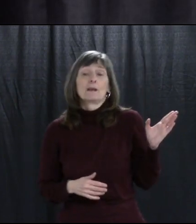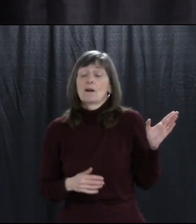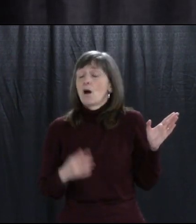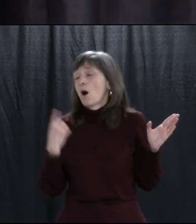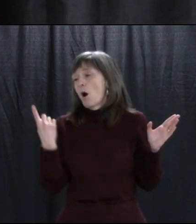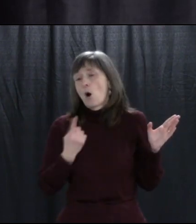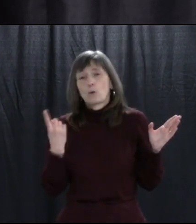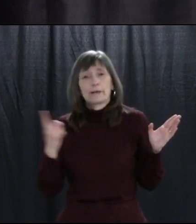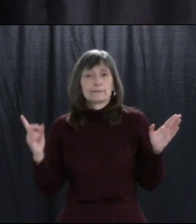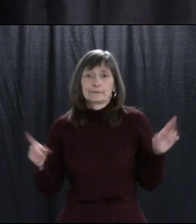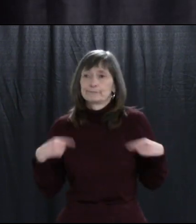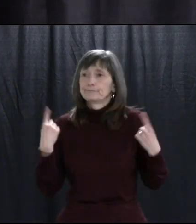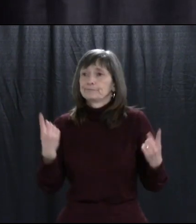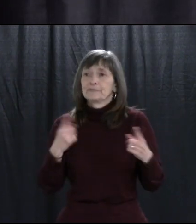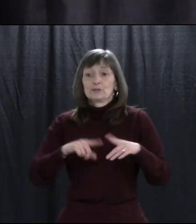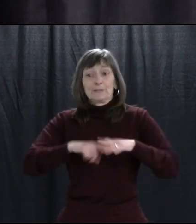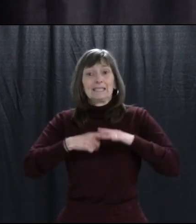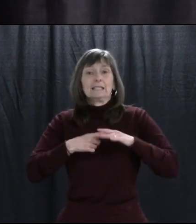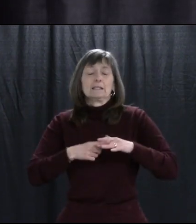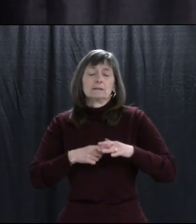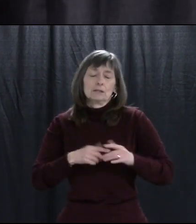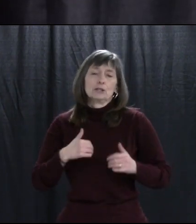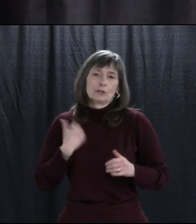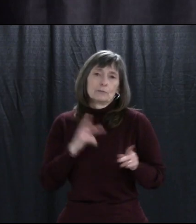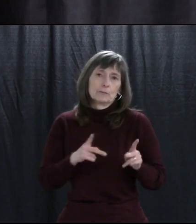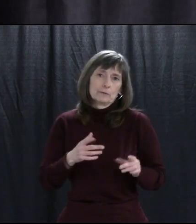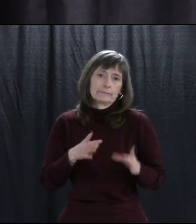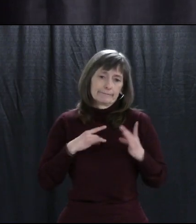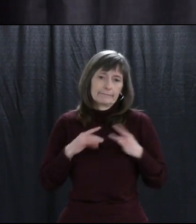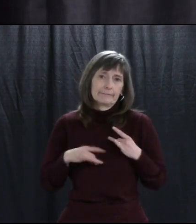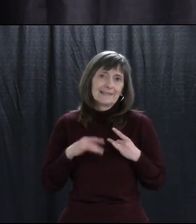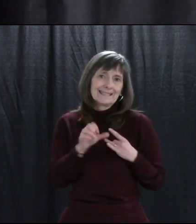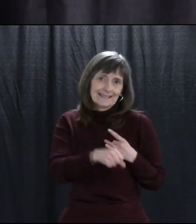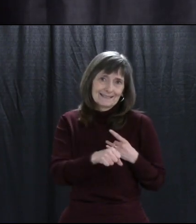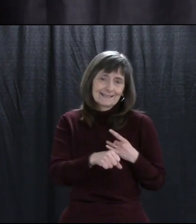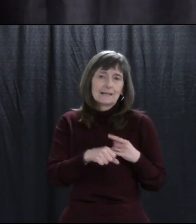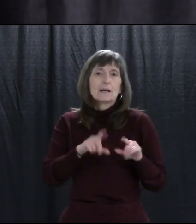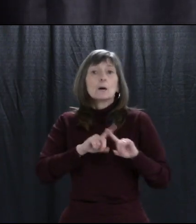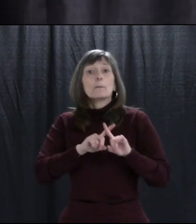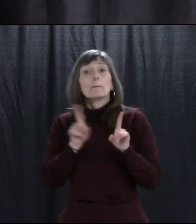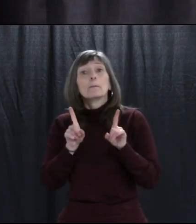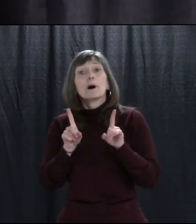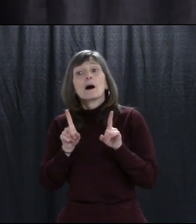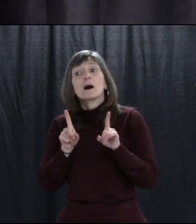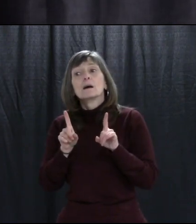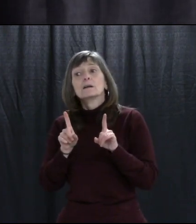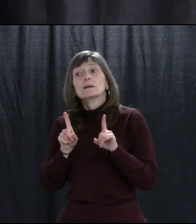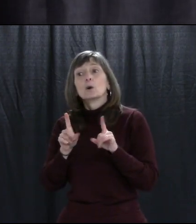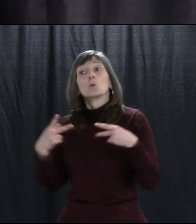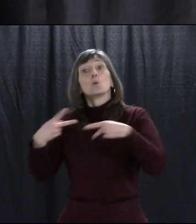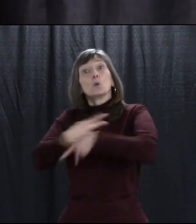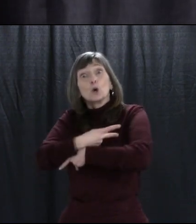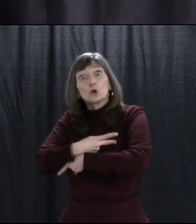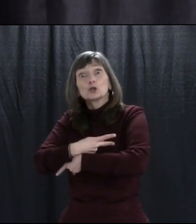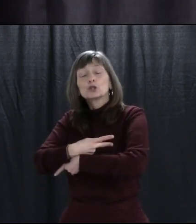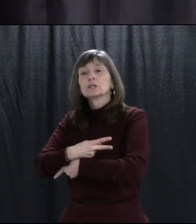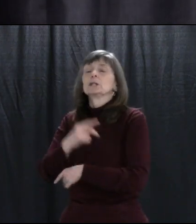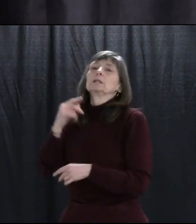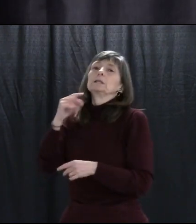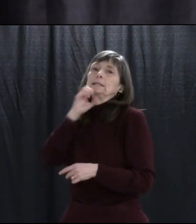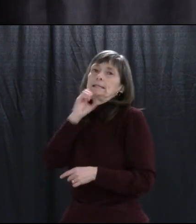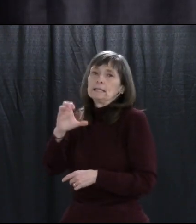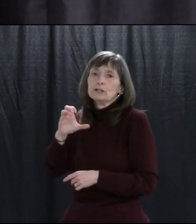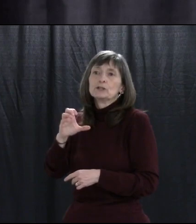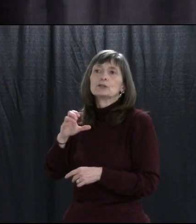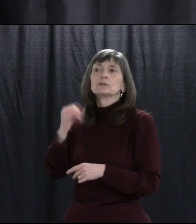getting COVID-19. It appears that older people and people with other underlying medical conditions were being more severely